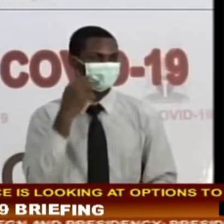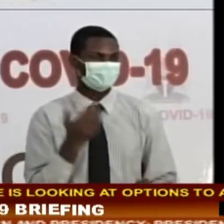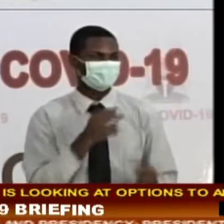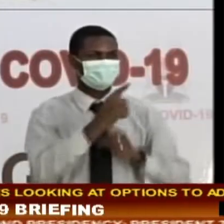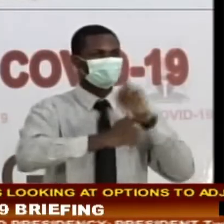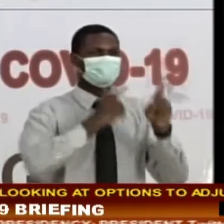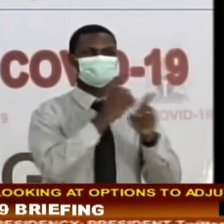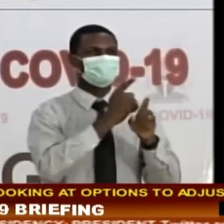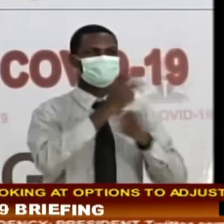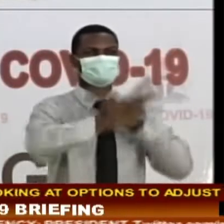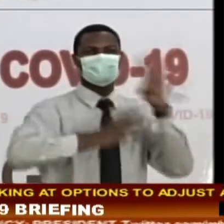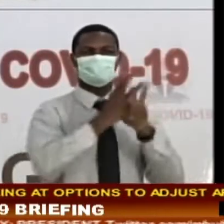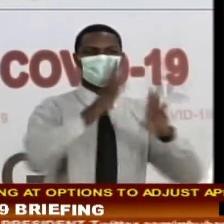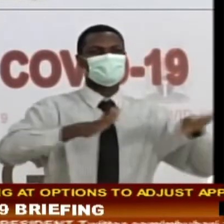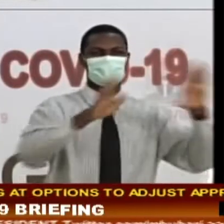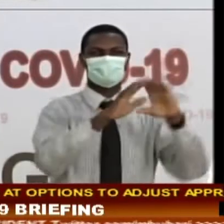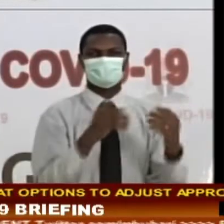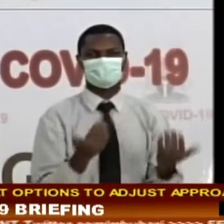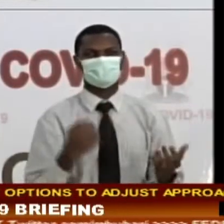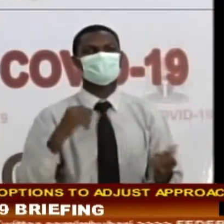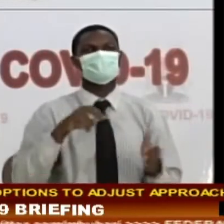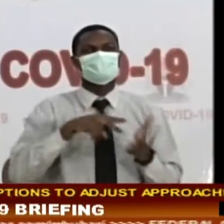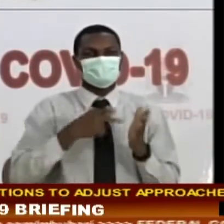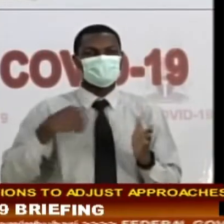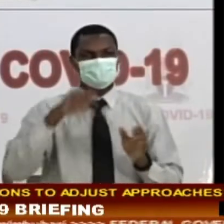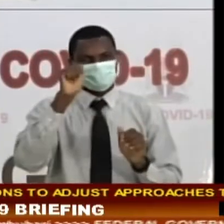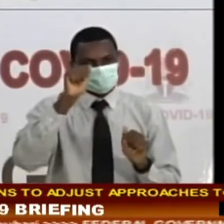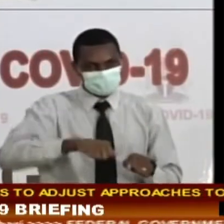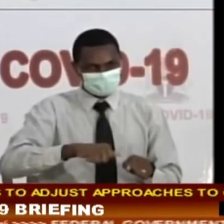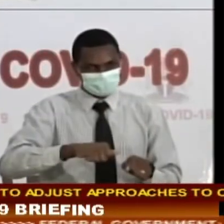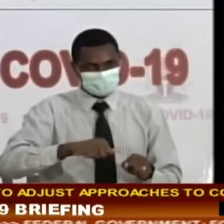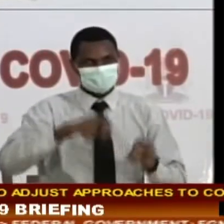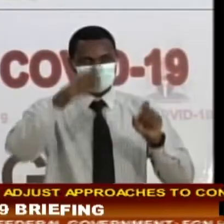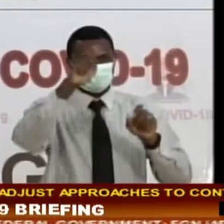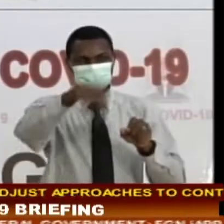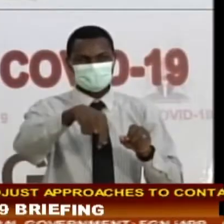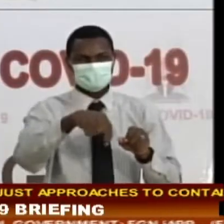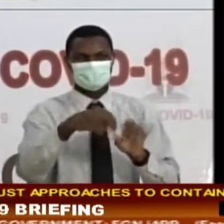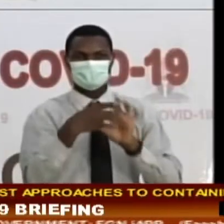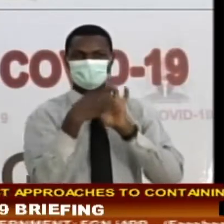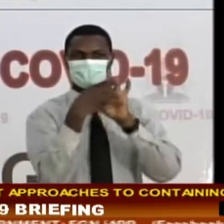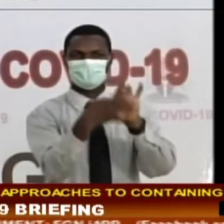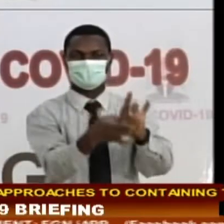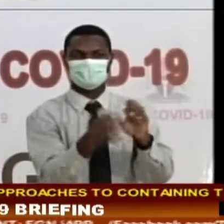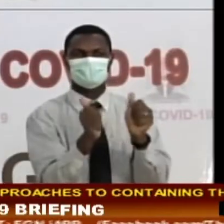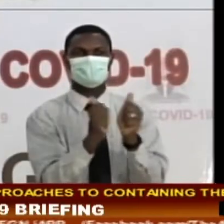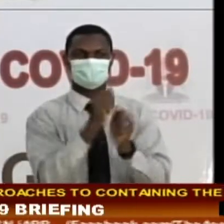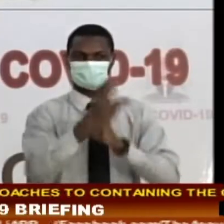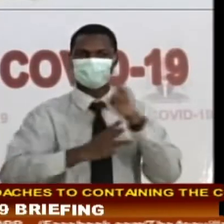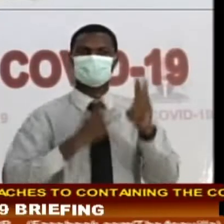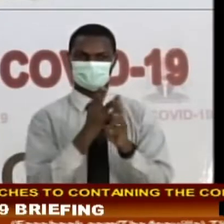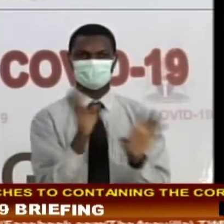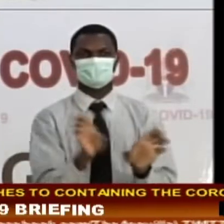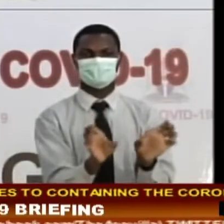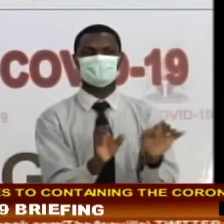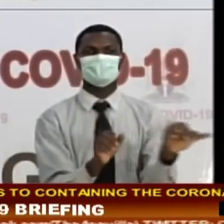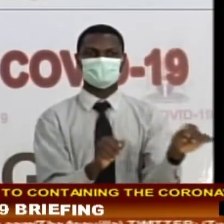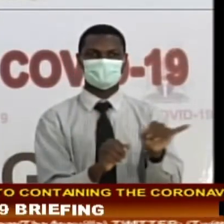have to engage globally that Global engagement starts from science and understanding the factors